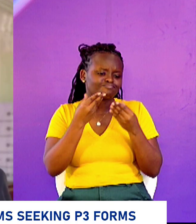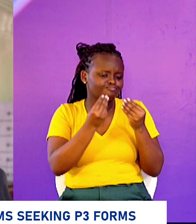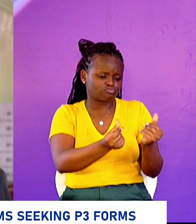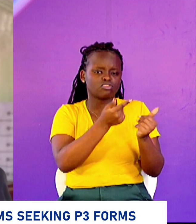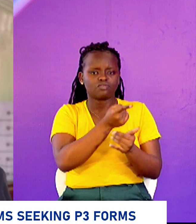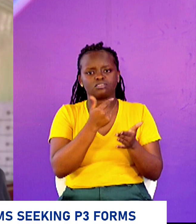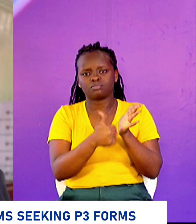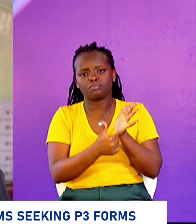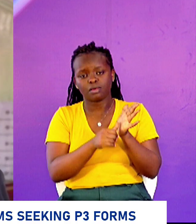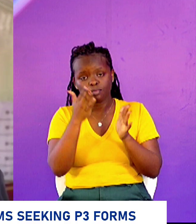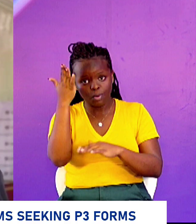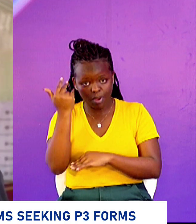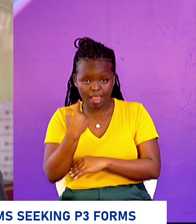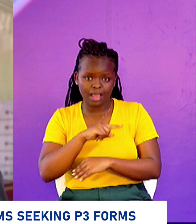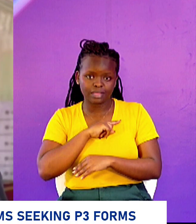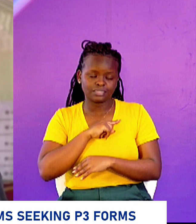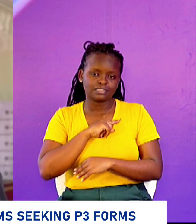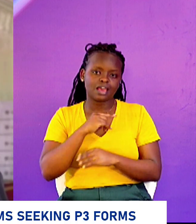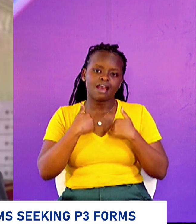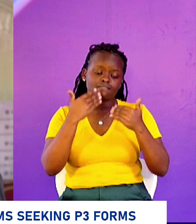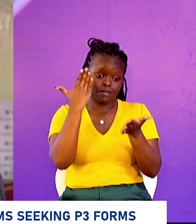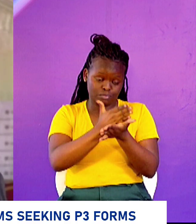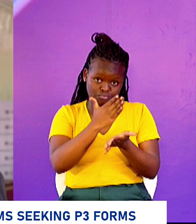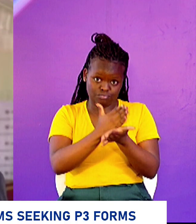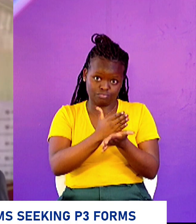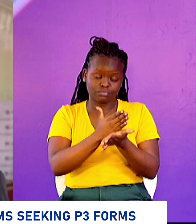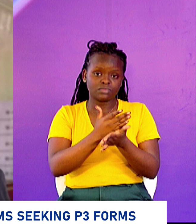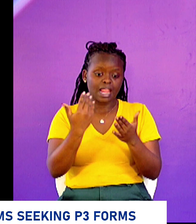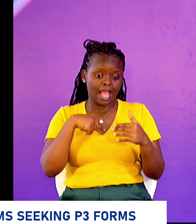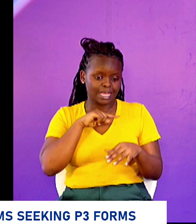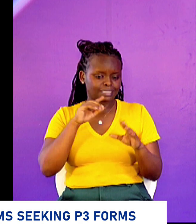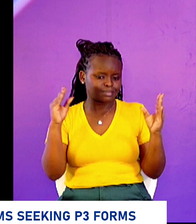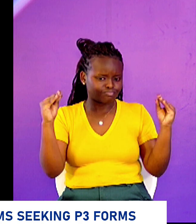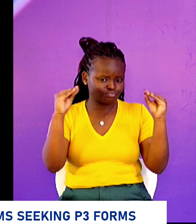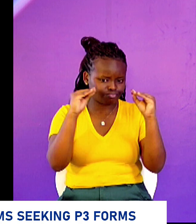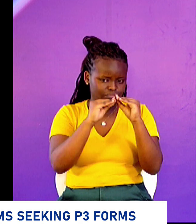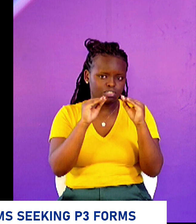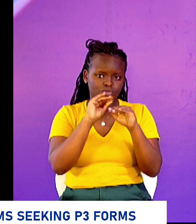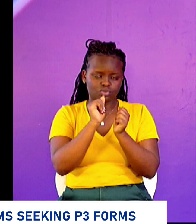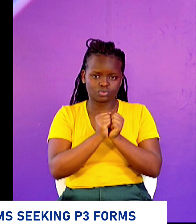sababu tuna hakika kwamba tukikuja pamoja.